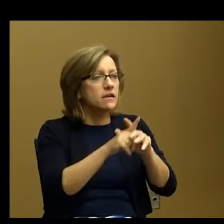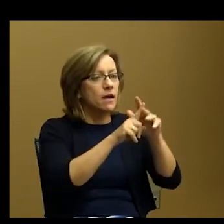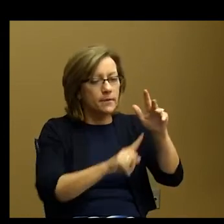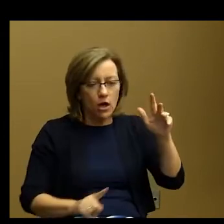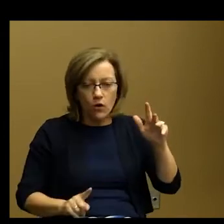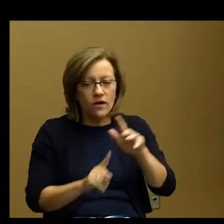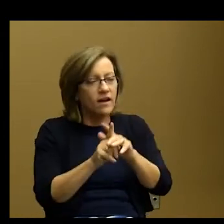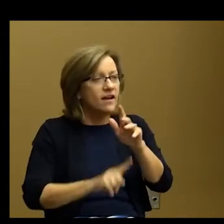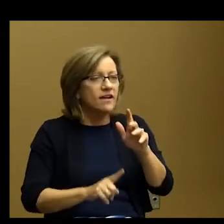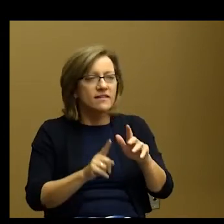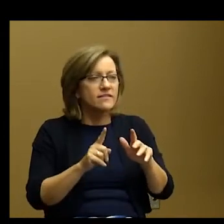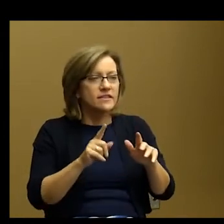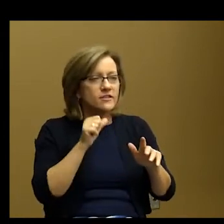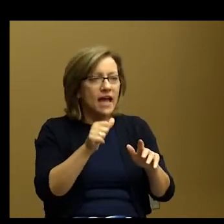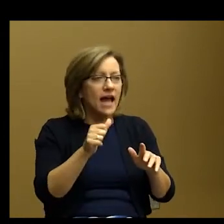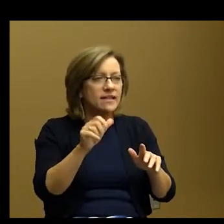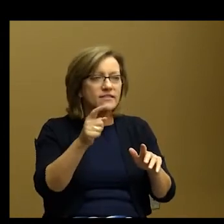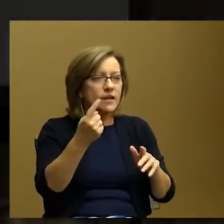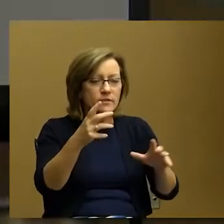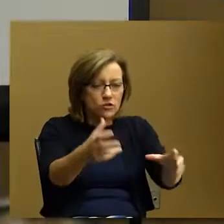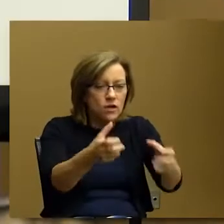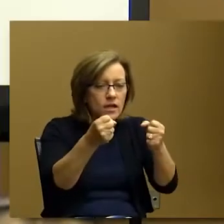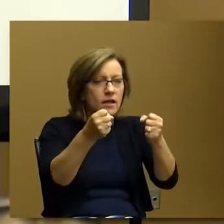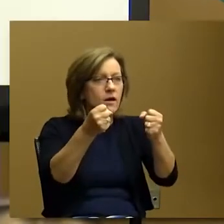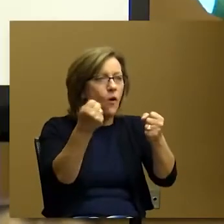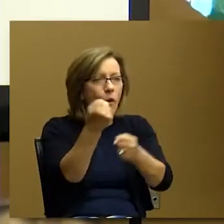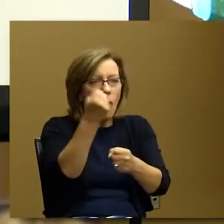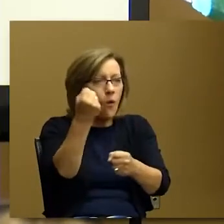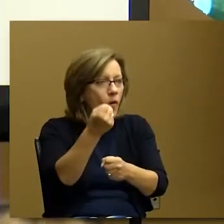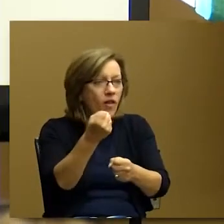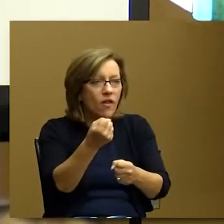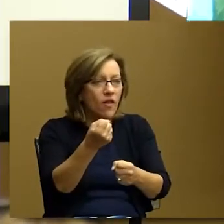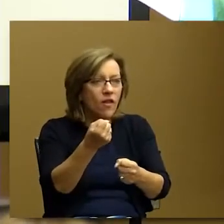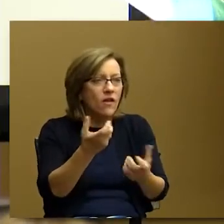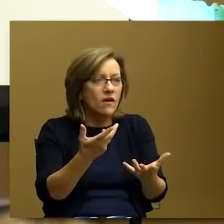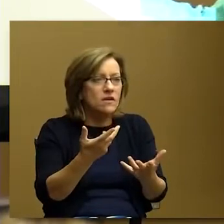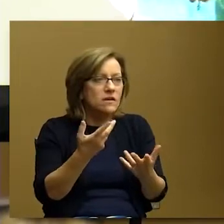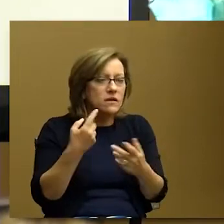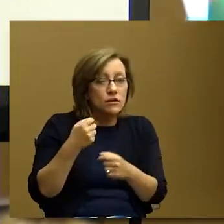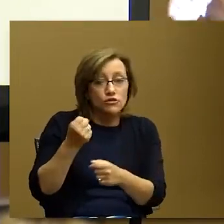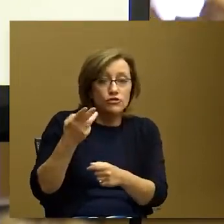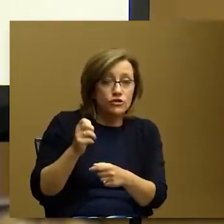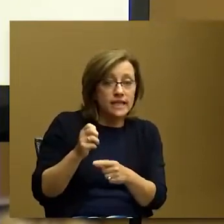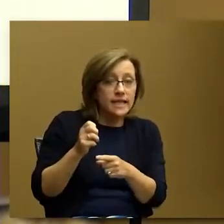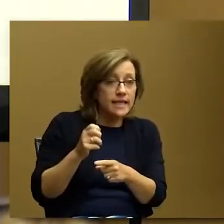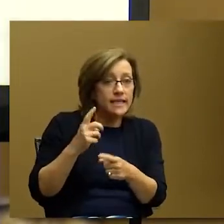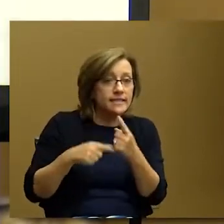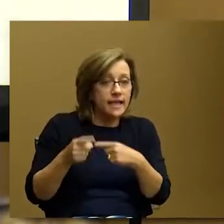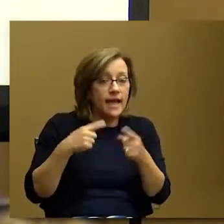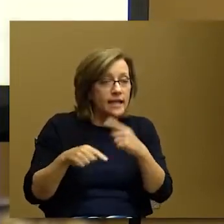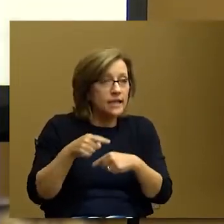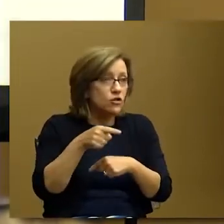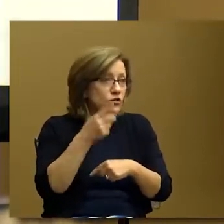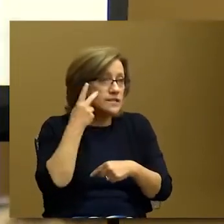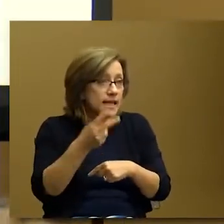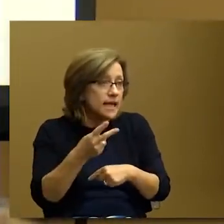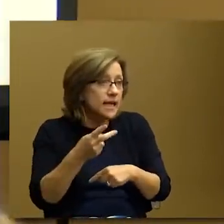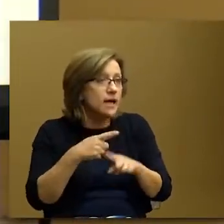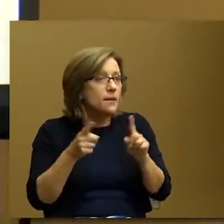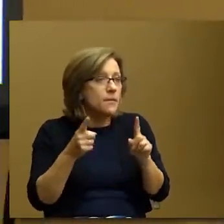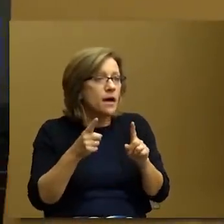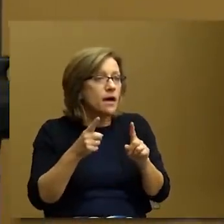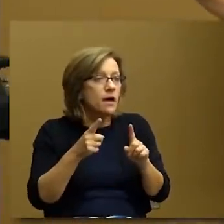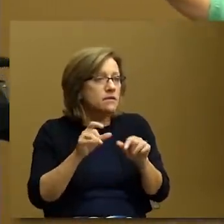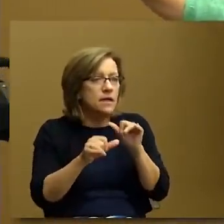they disappear, right? She's signing and you're seeing it, but then it